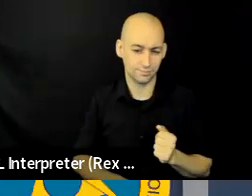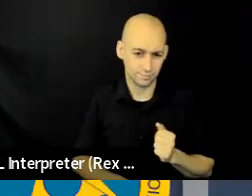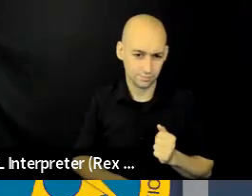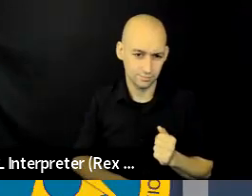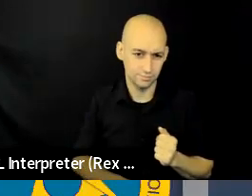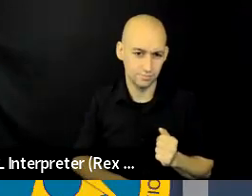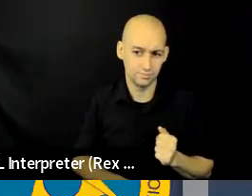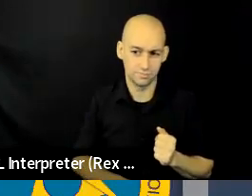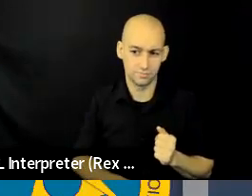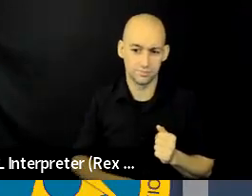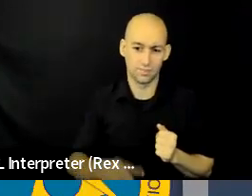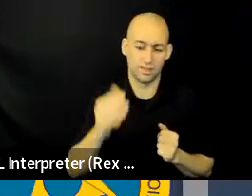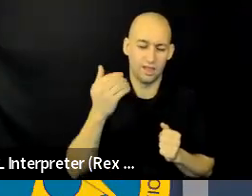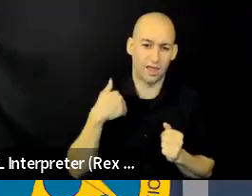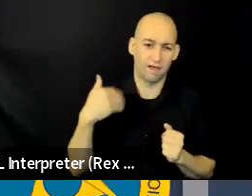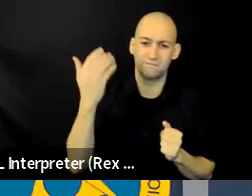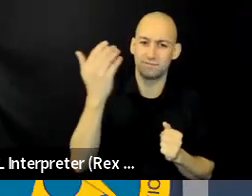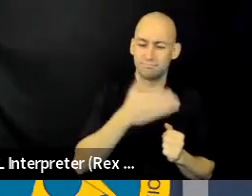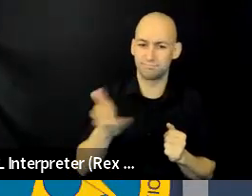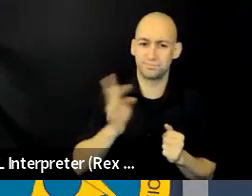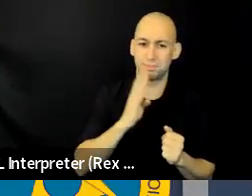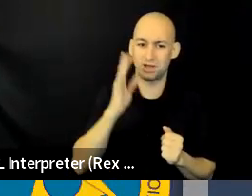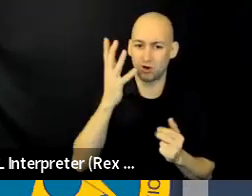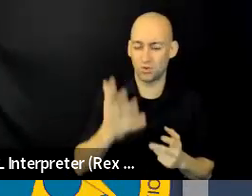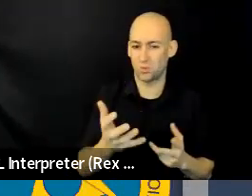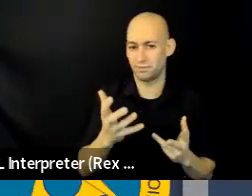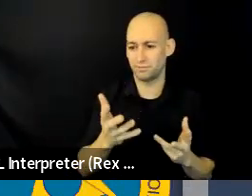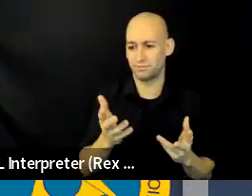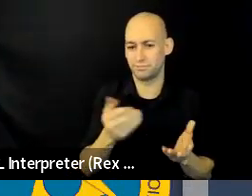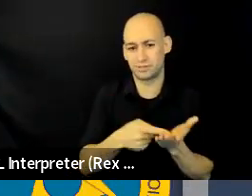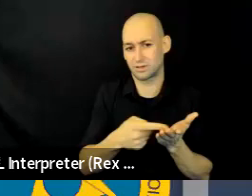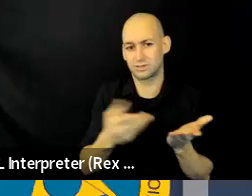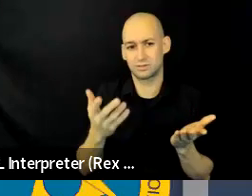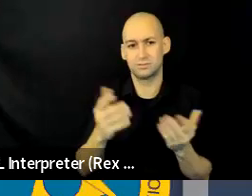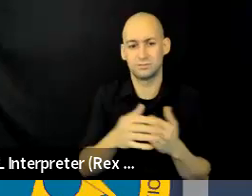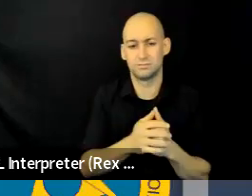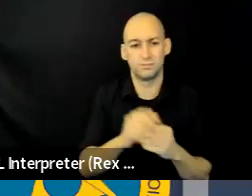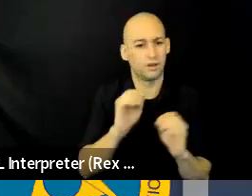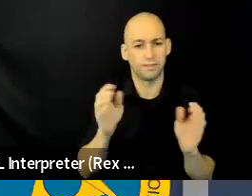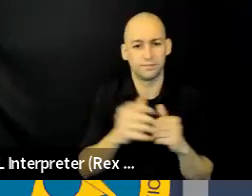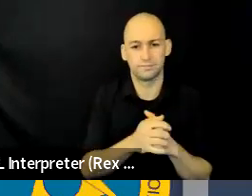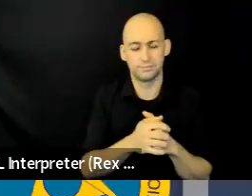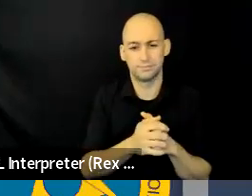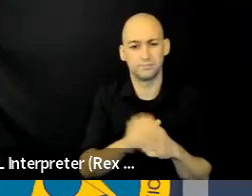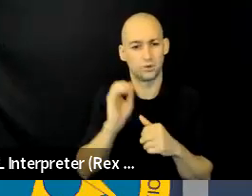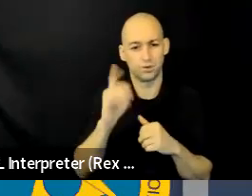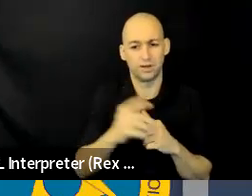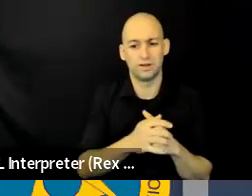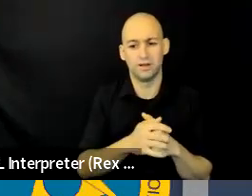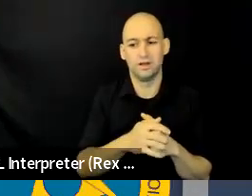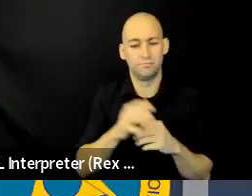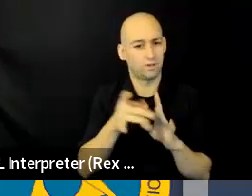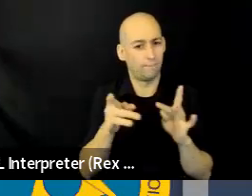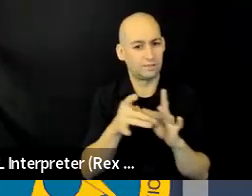Okay. Are there any speakers online or in the room? There's not. Okay. Any